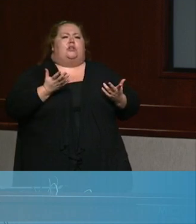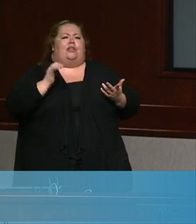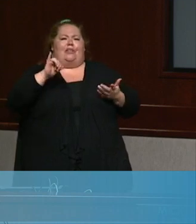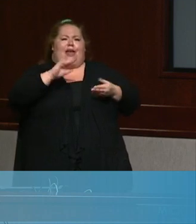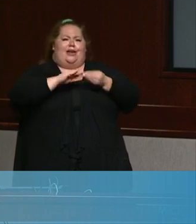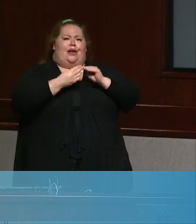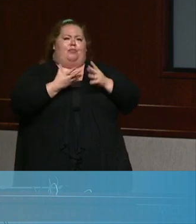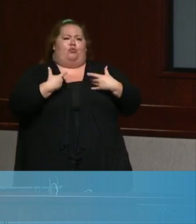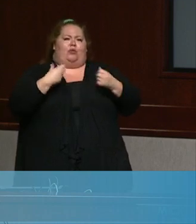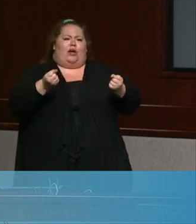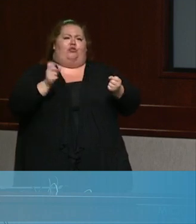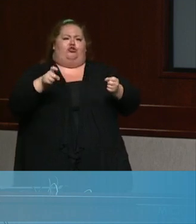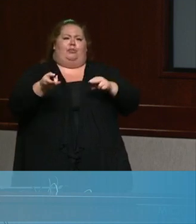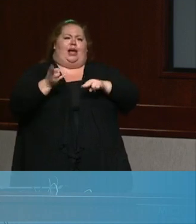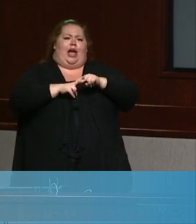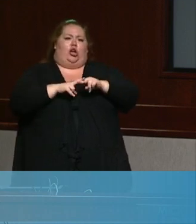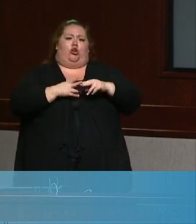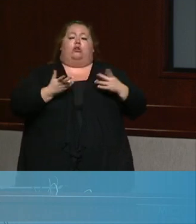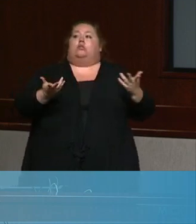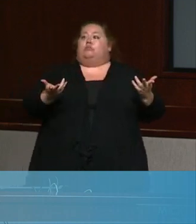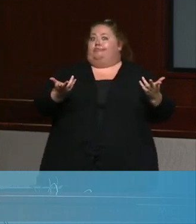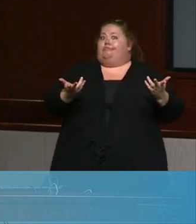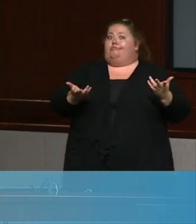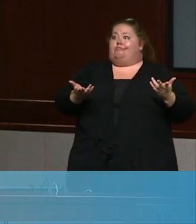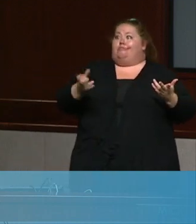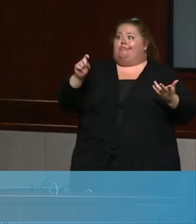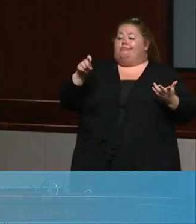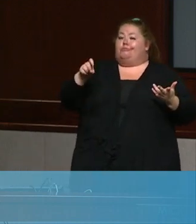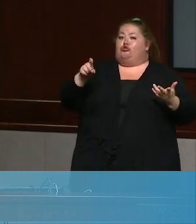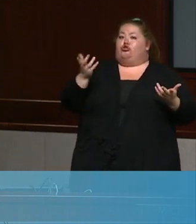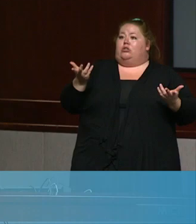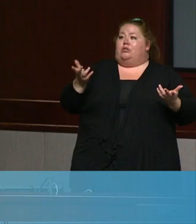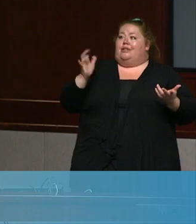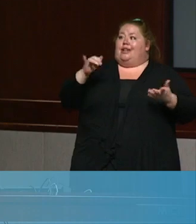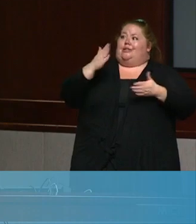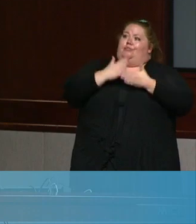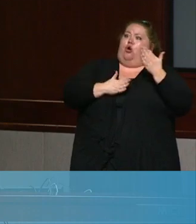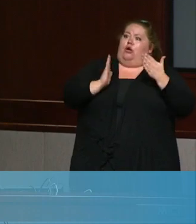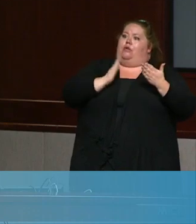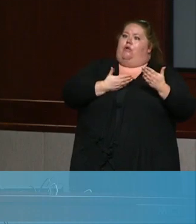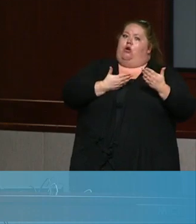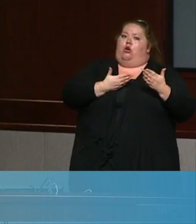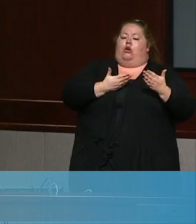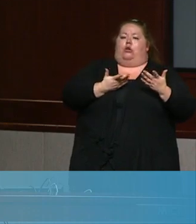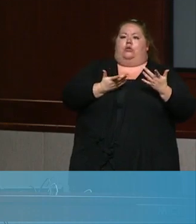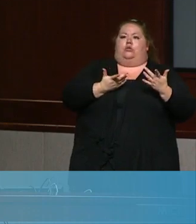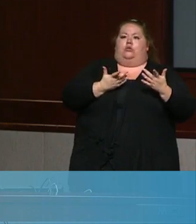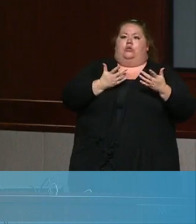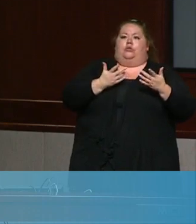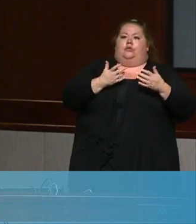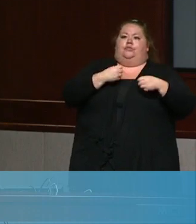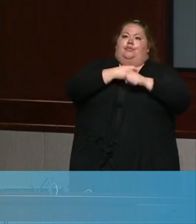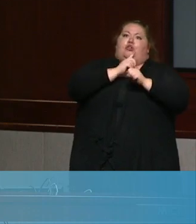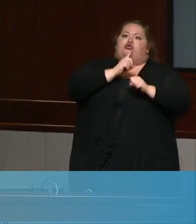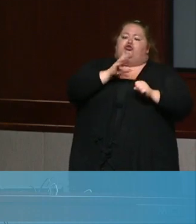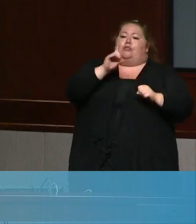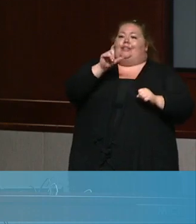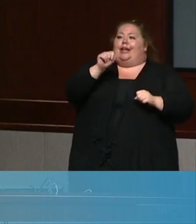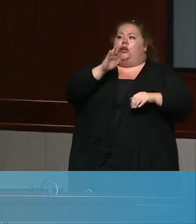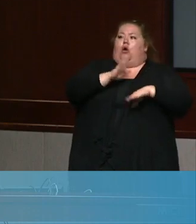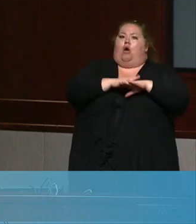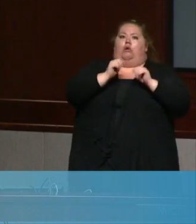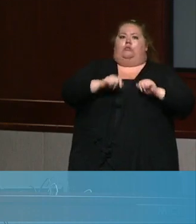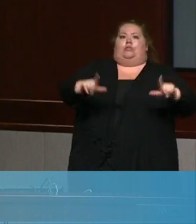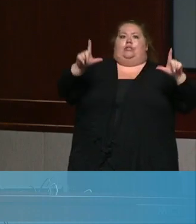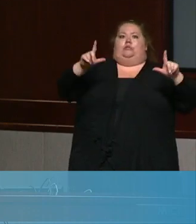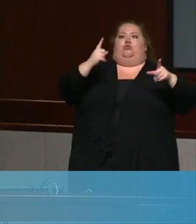by now. It probably should be. And so that's part of us also going through making sure the data on the dashboard is correct. We